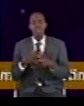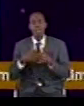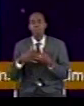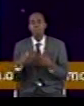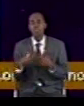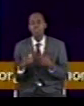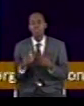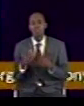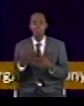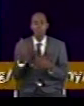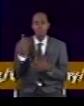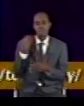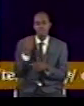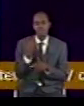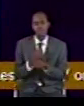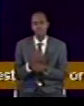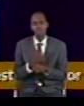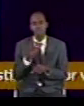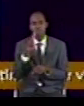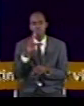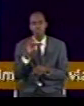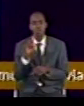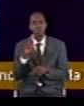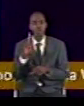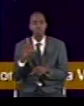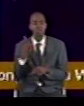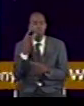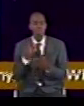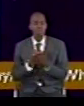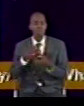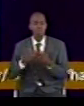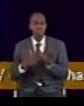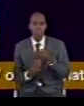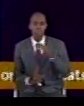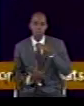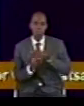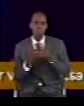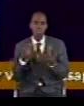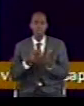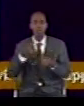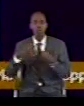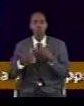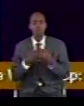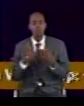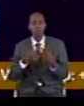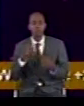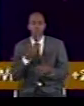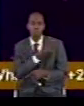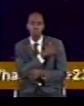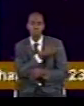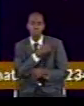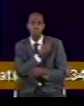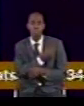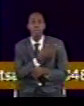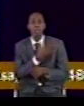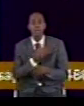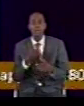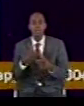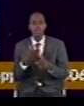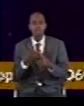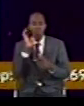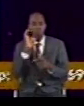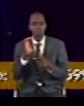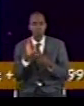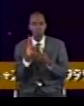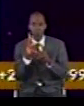noticed last year that the challenge started all over again and we had to go back to the hospital. And there he was diagnosed